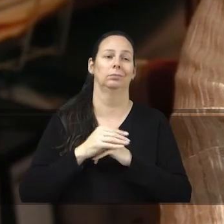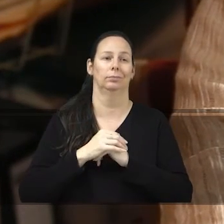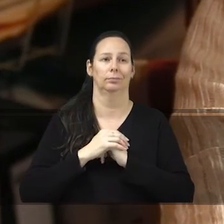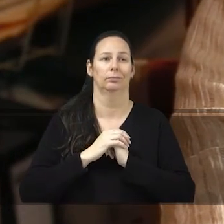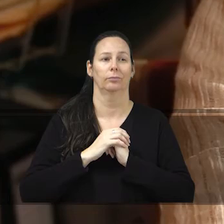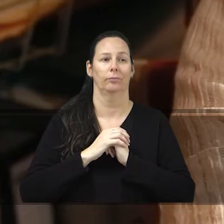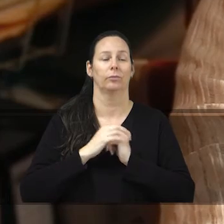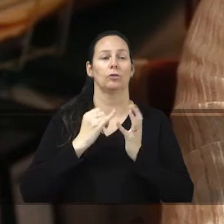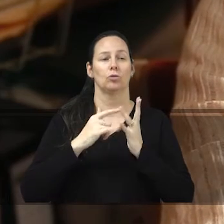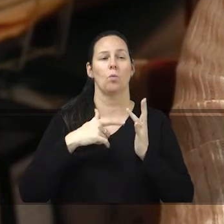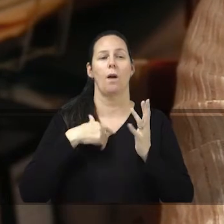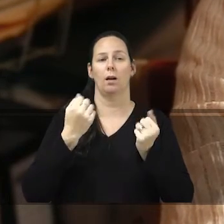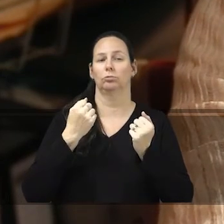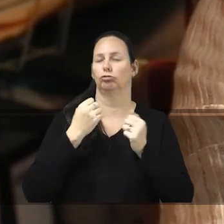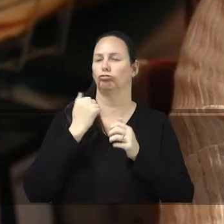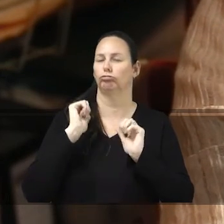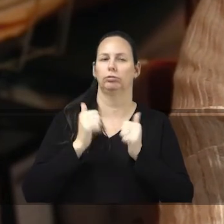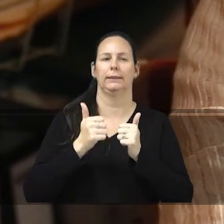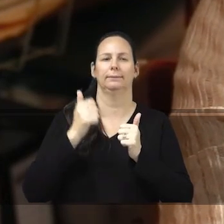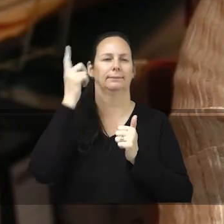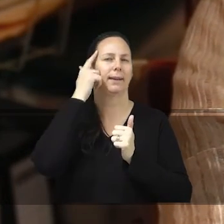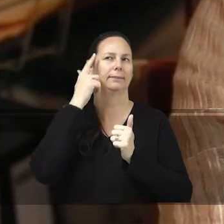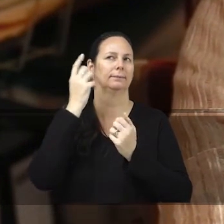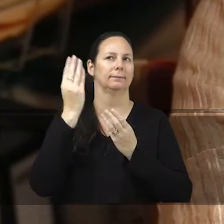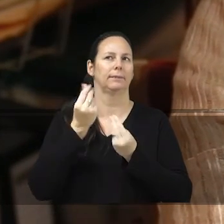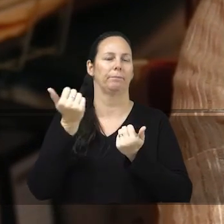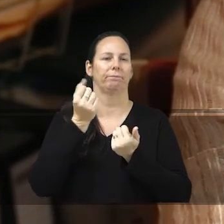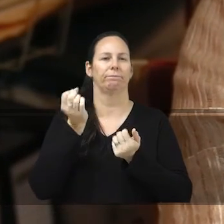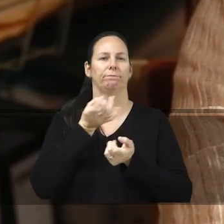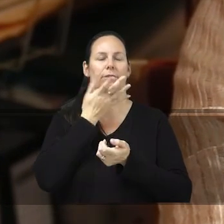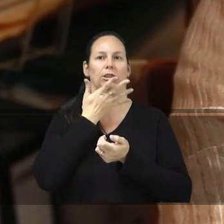really keen to do that. So I had a great sense of